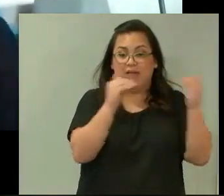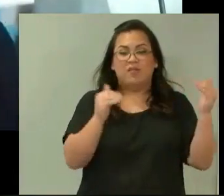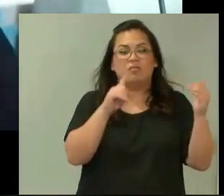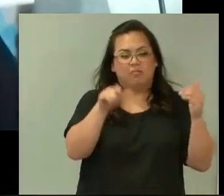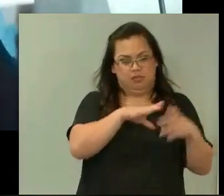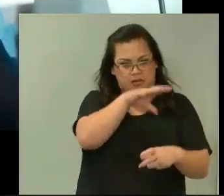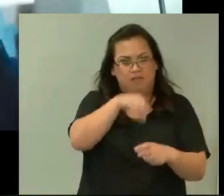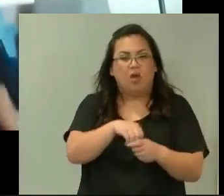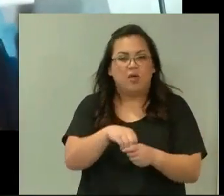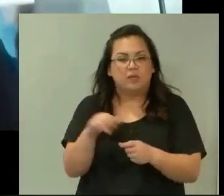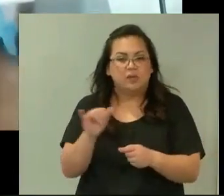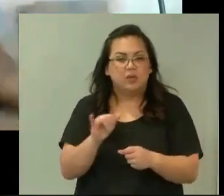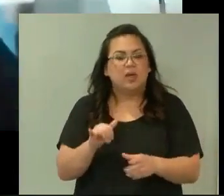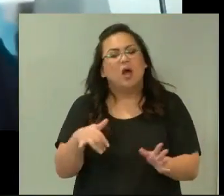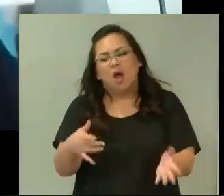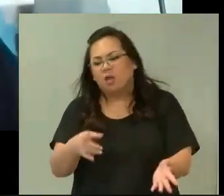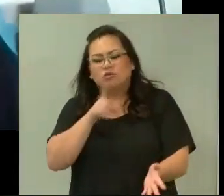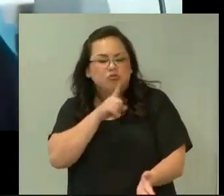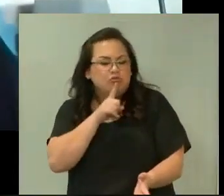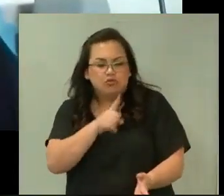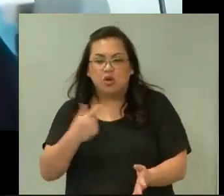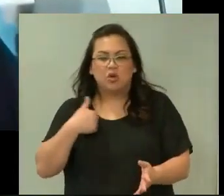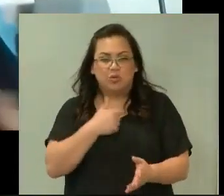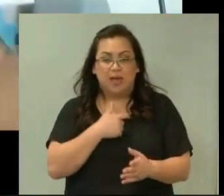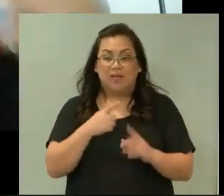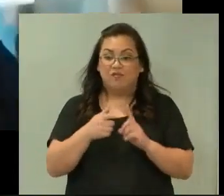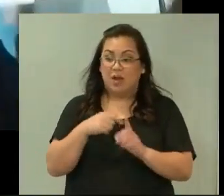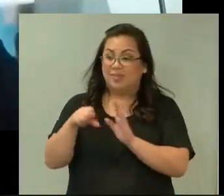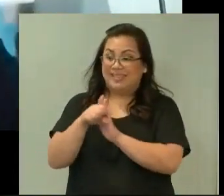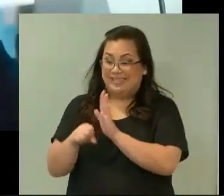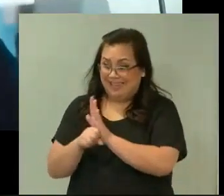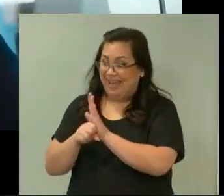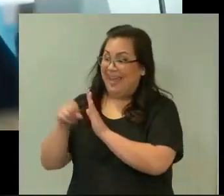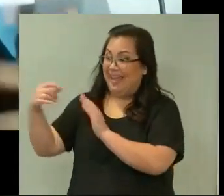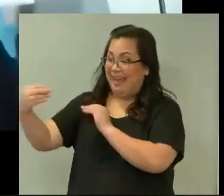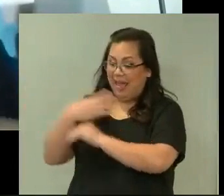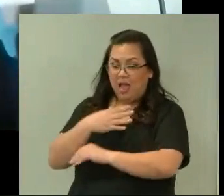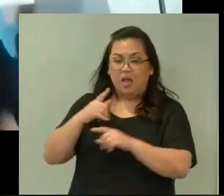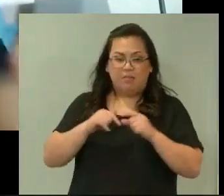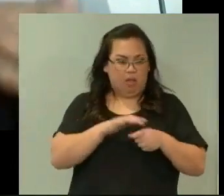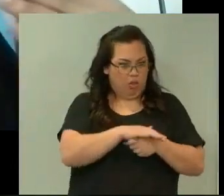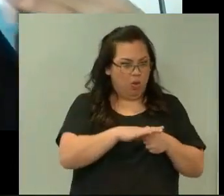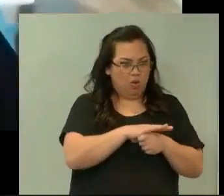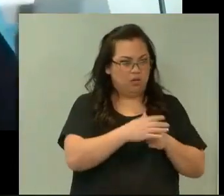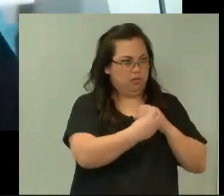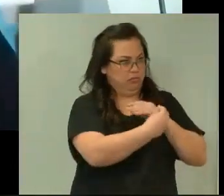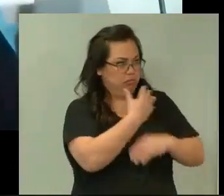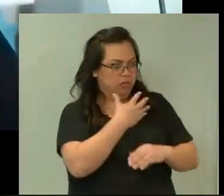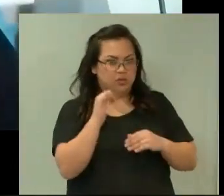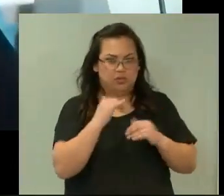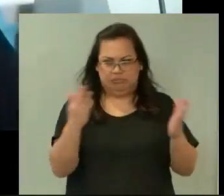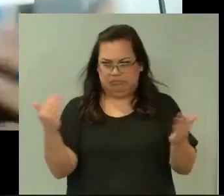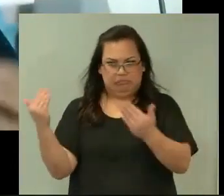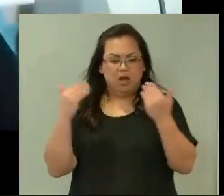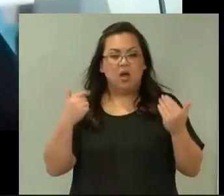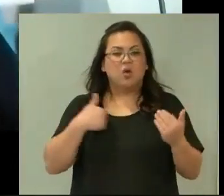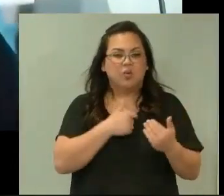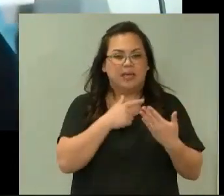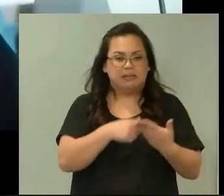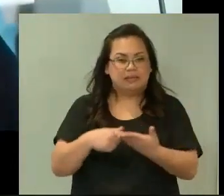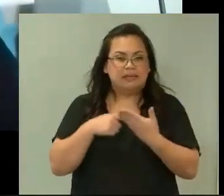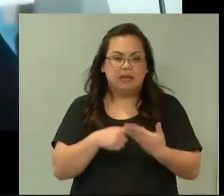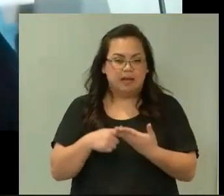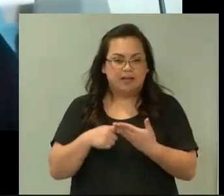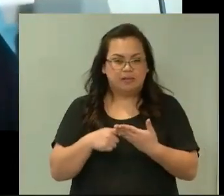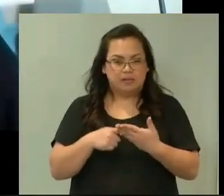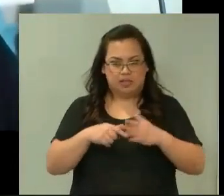well, where yes, of course, we're giving guidance from the state, but then at the local level, we're actually able to discuss that as a collective